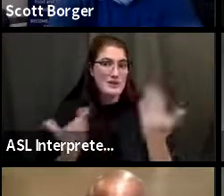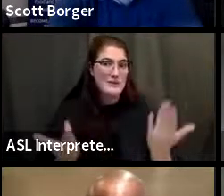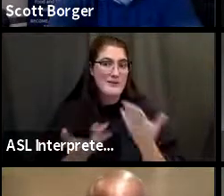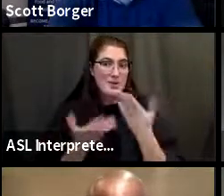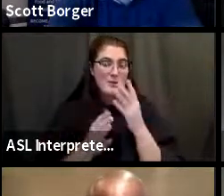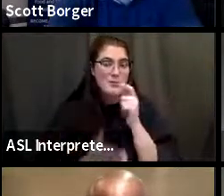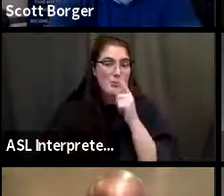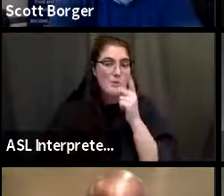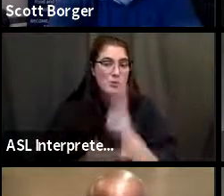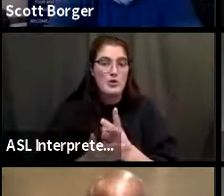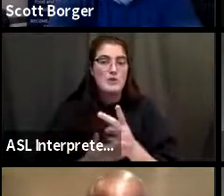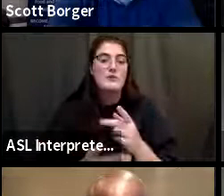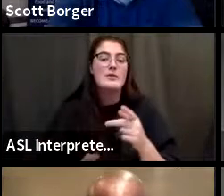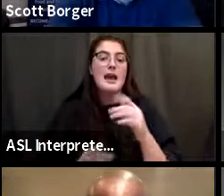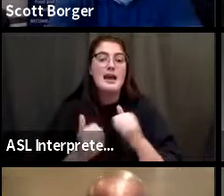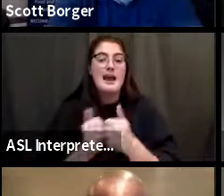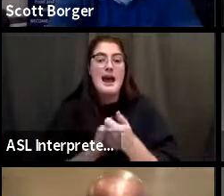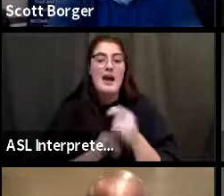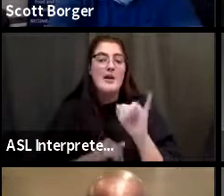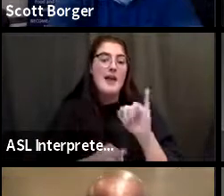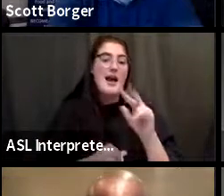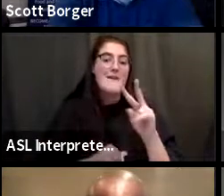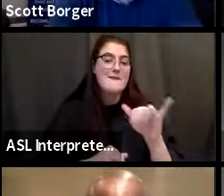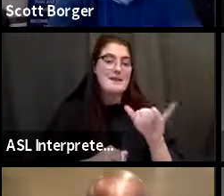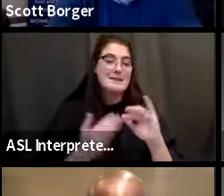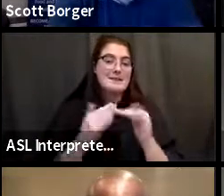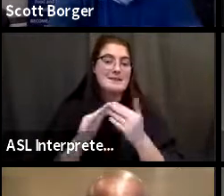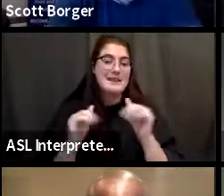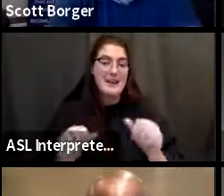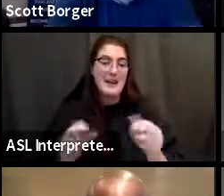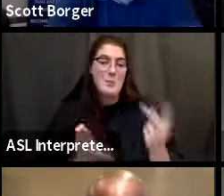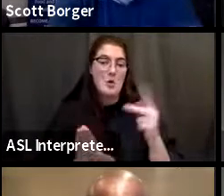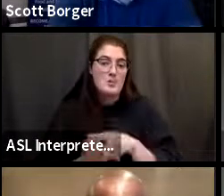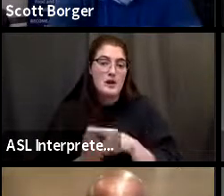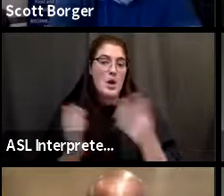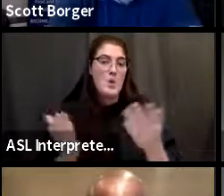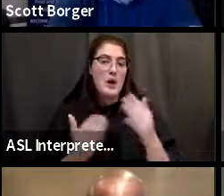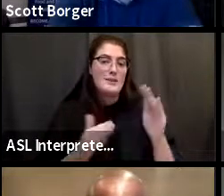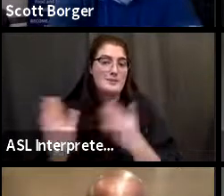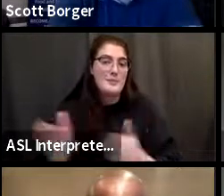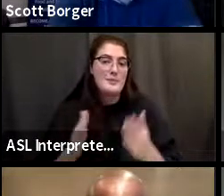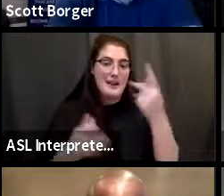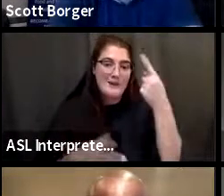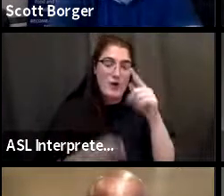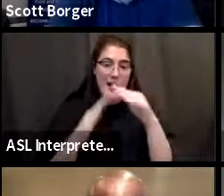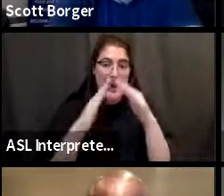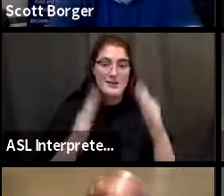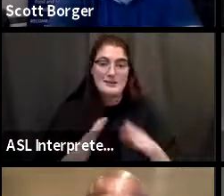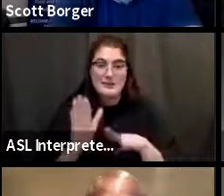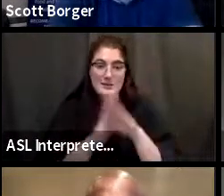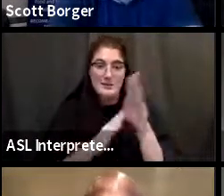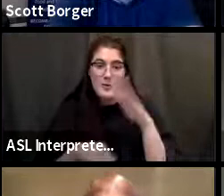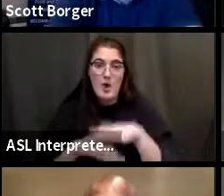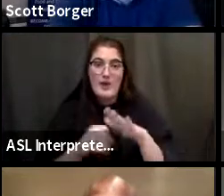be able to participate in shaping Cromell? What is the plan for housing development on the site?